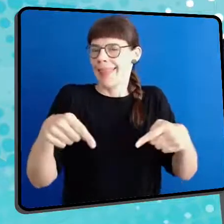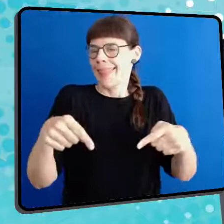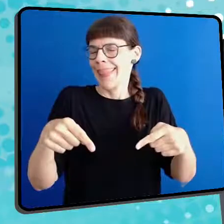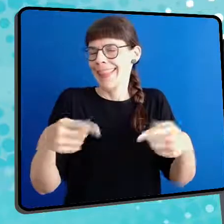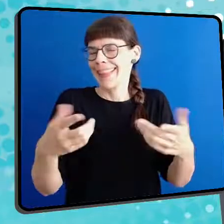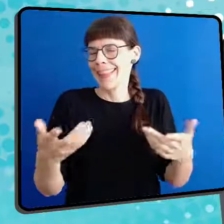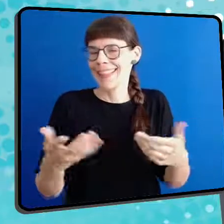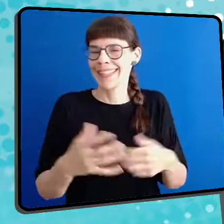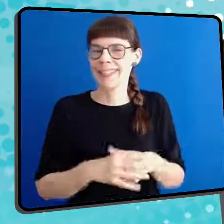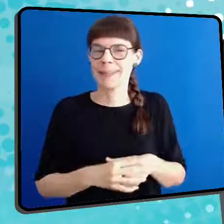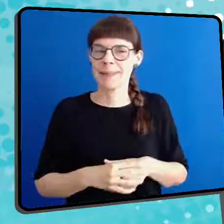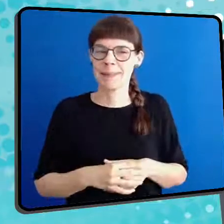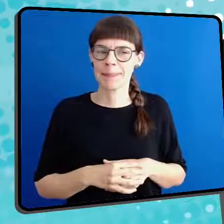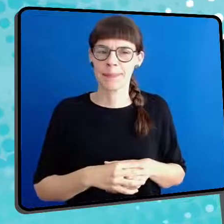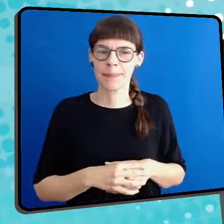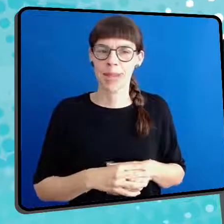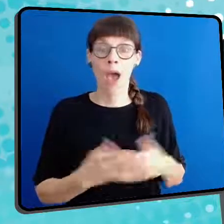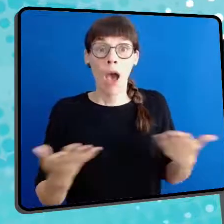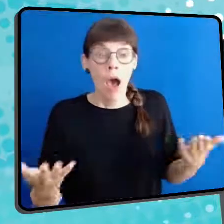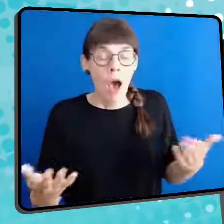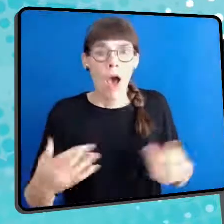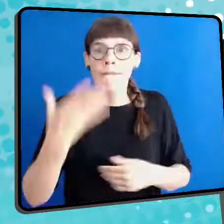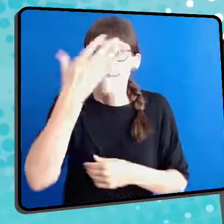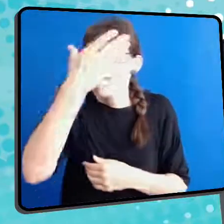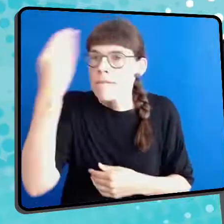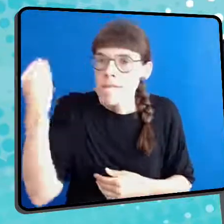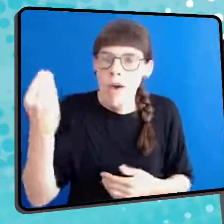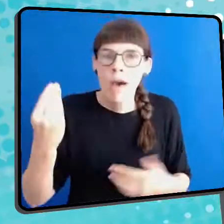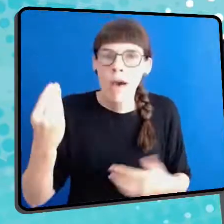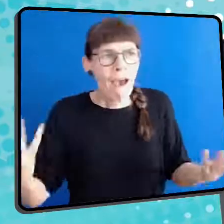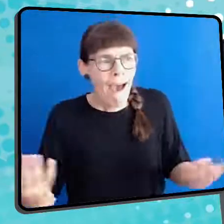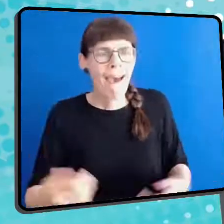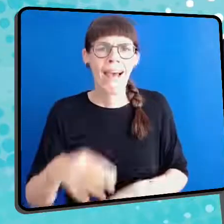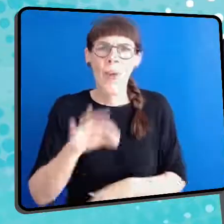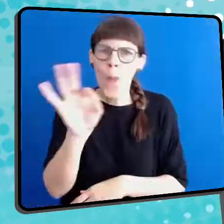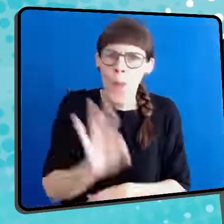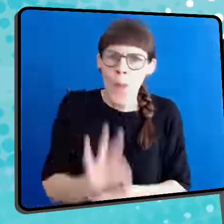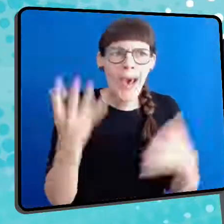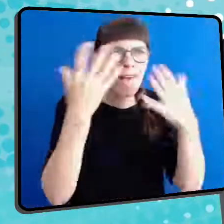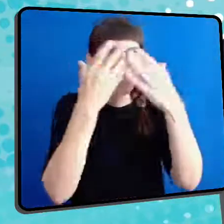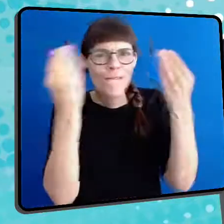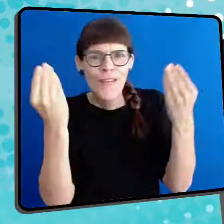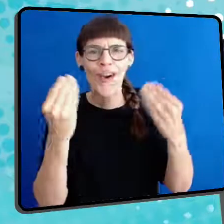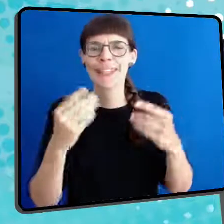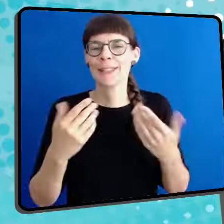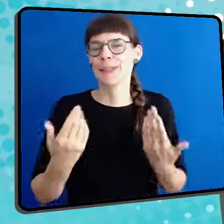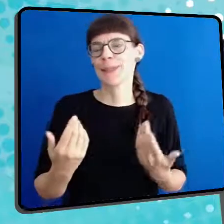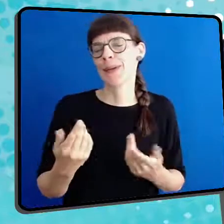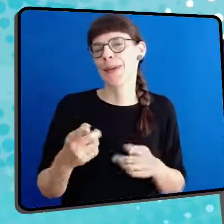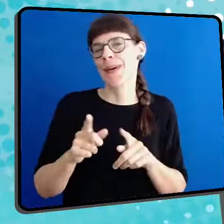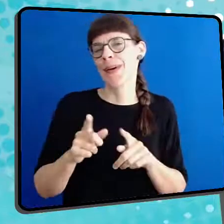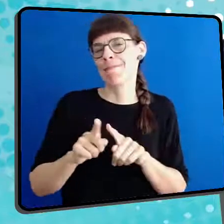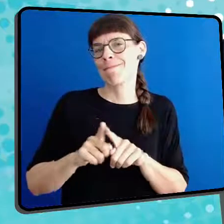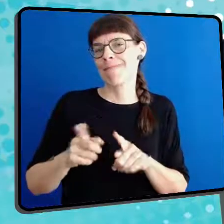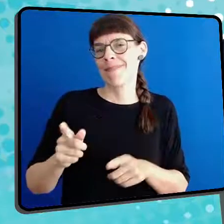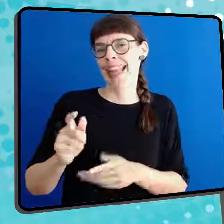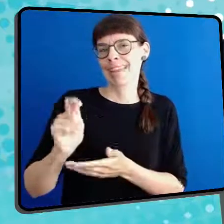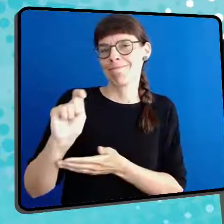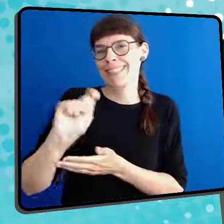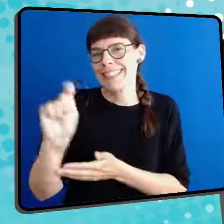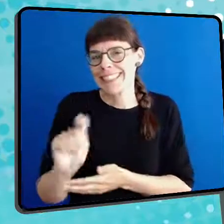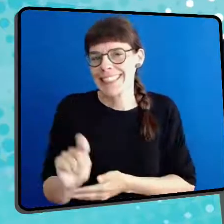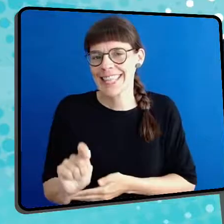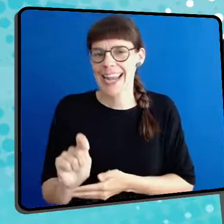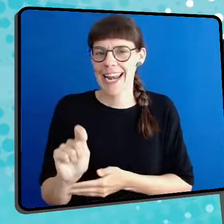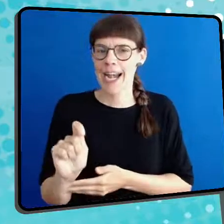you're like, I should have thought of that. I think as a designer, you're critiquing yourself on the you've